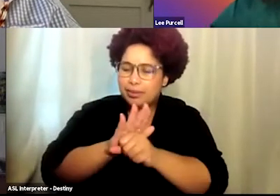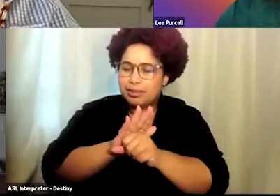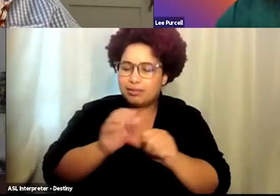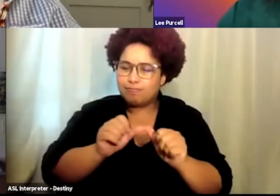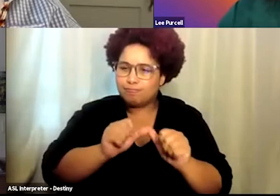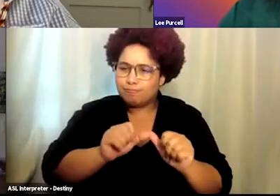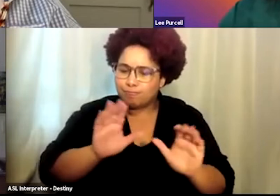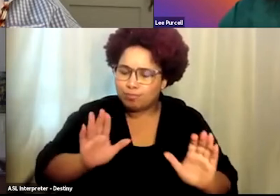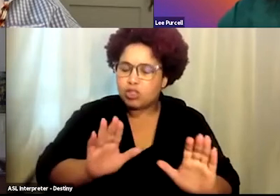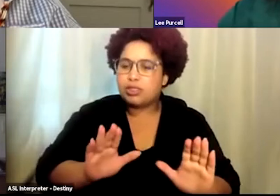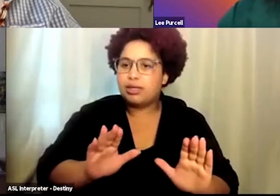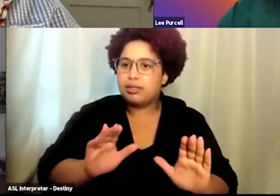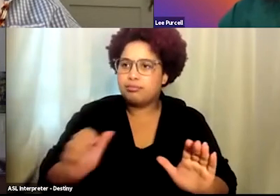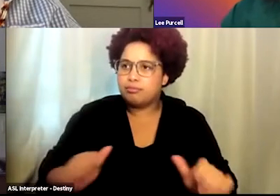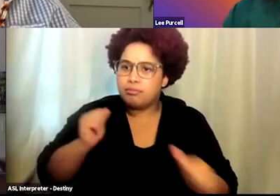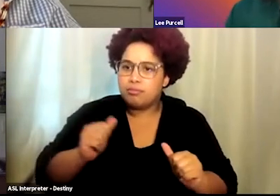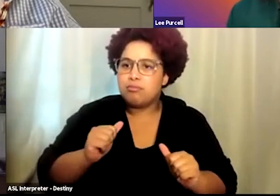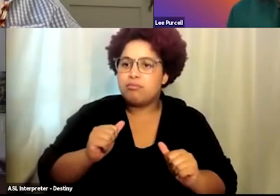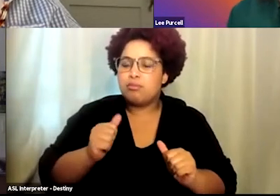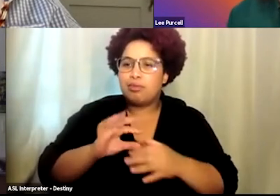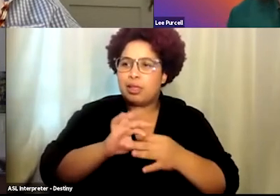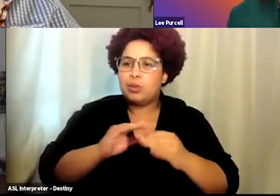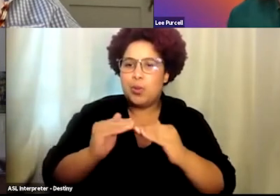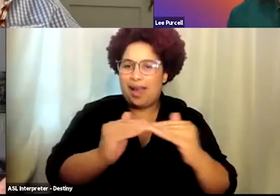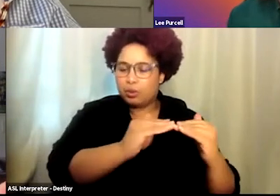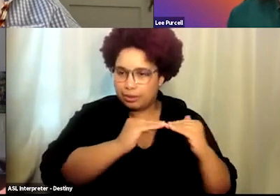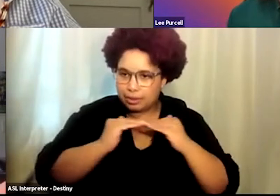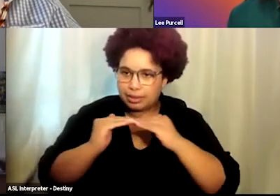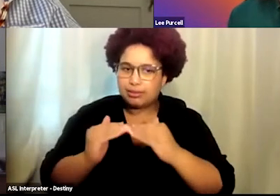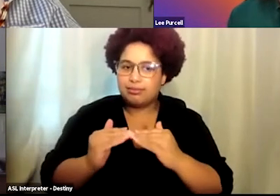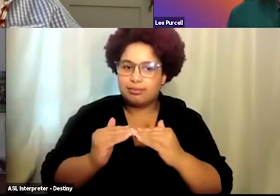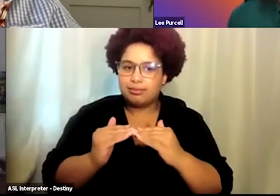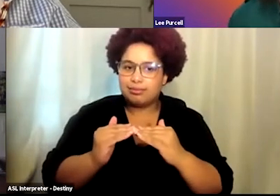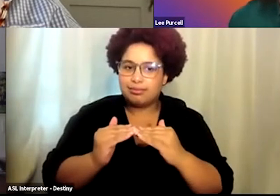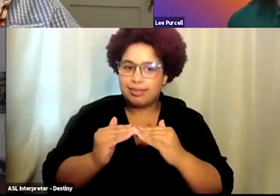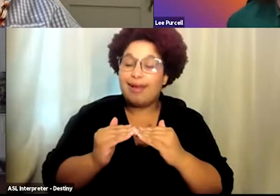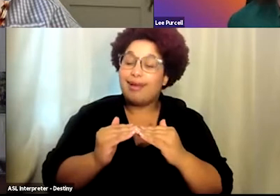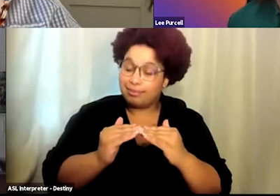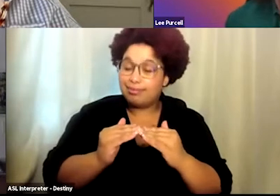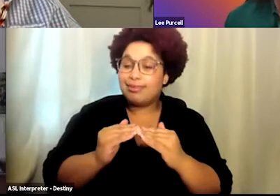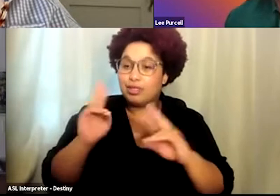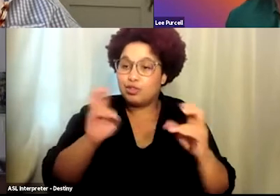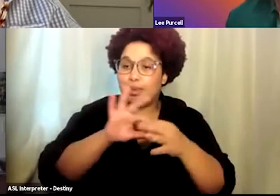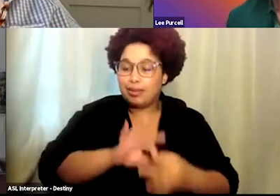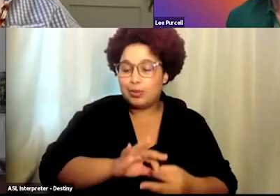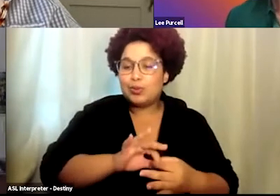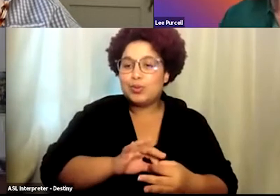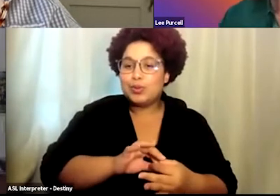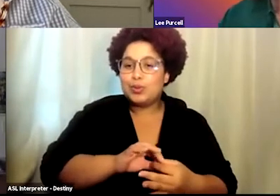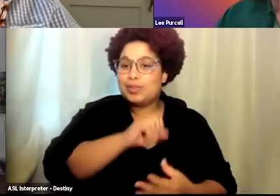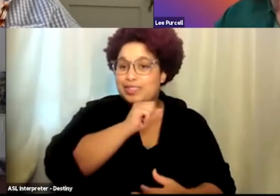pushing proactively on the issue of equity and certainly on the issue of seniors.